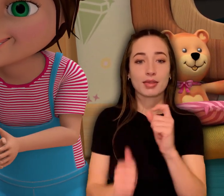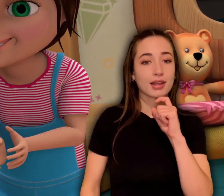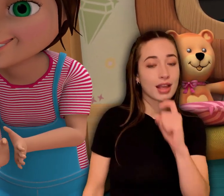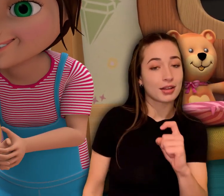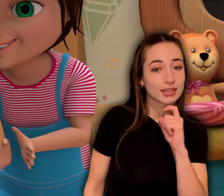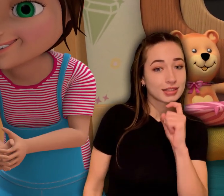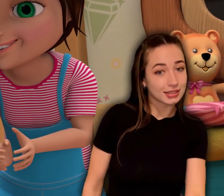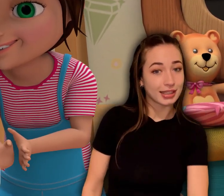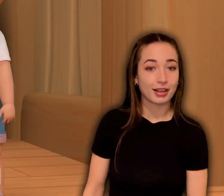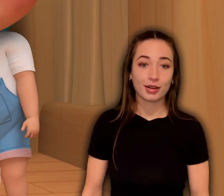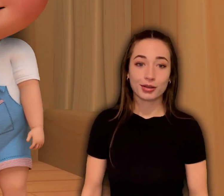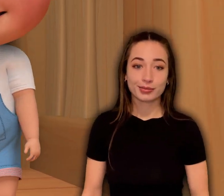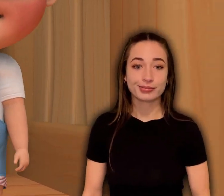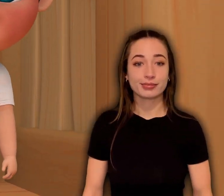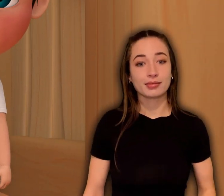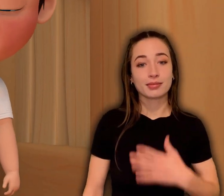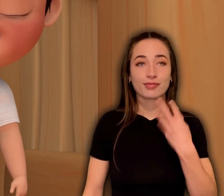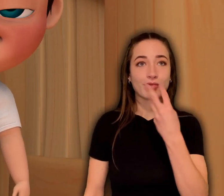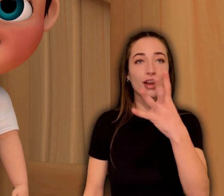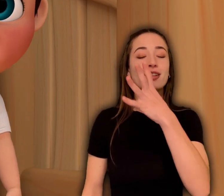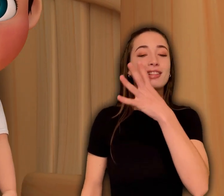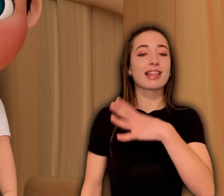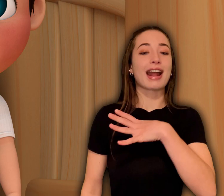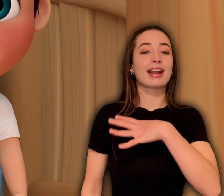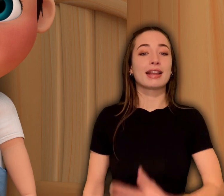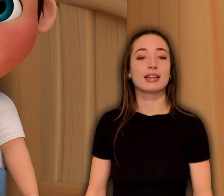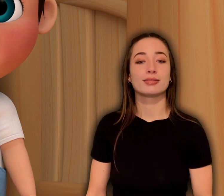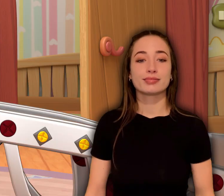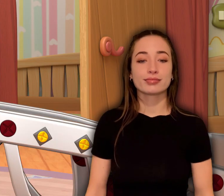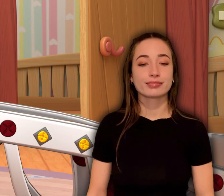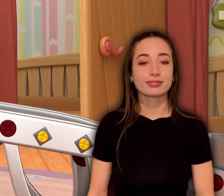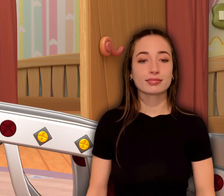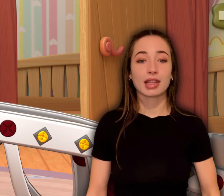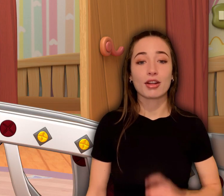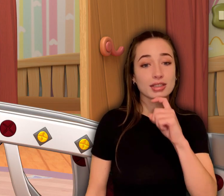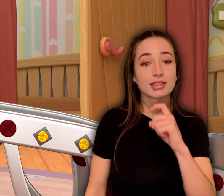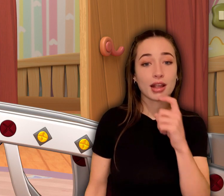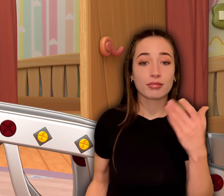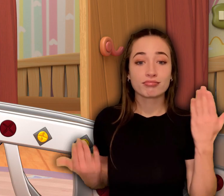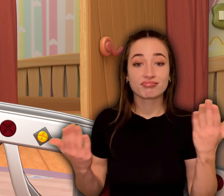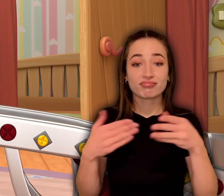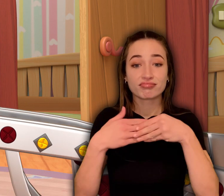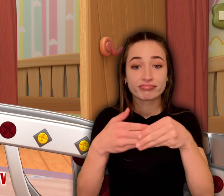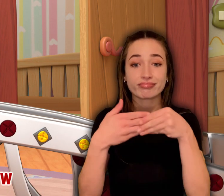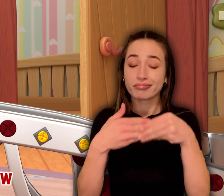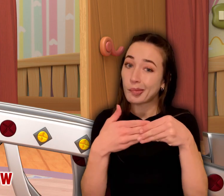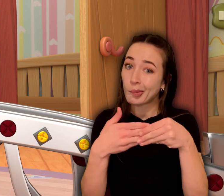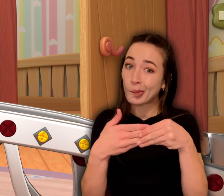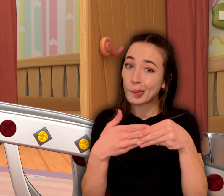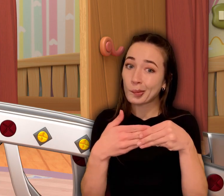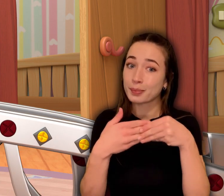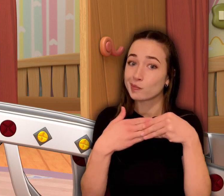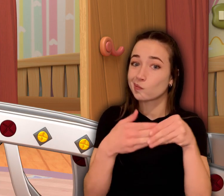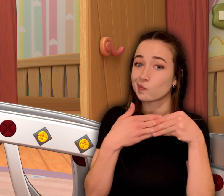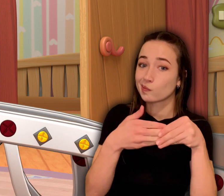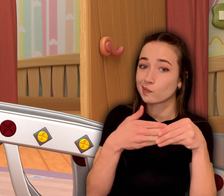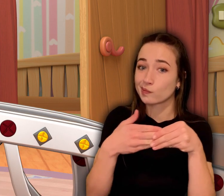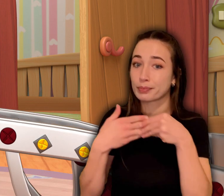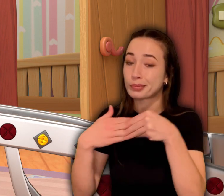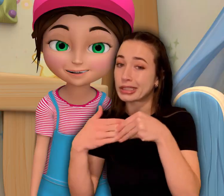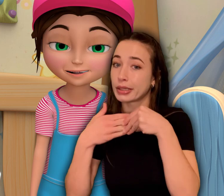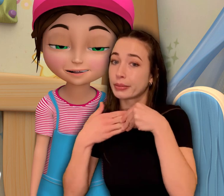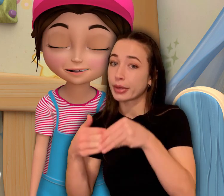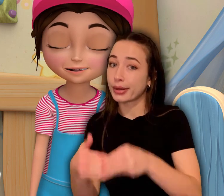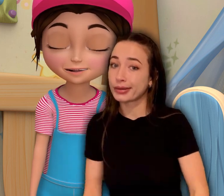build it up with ir and steel My Fair Lady ir and steel will bend and bow Bend and